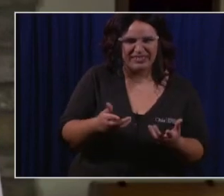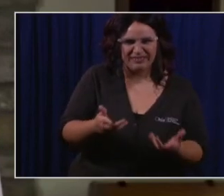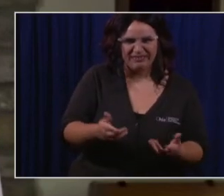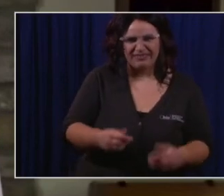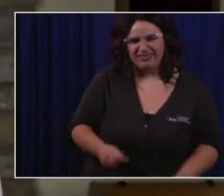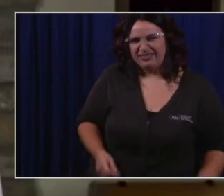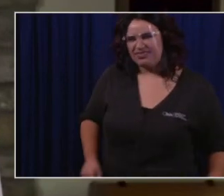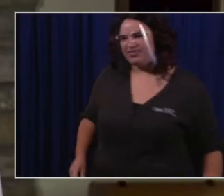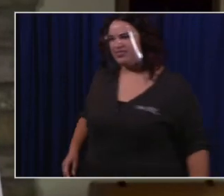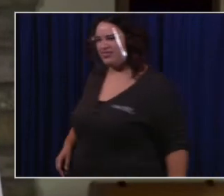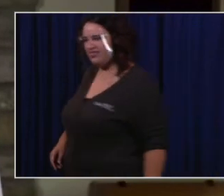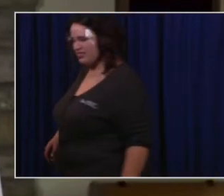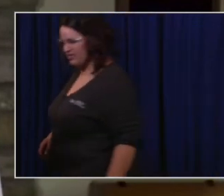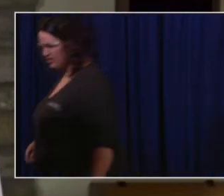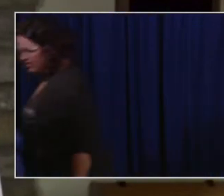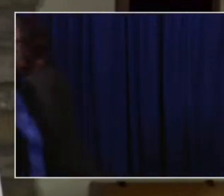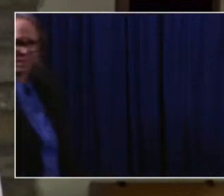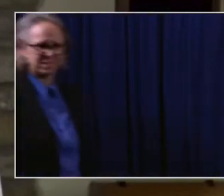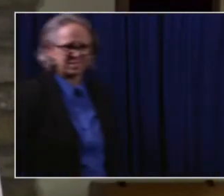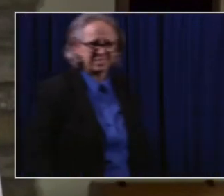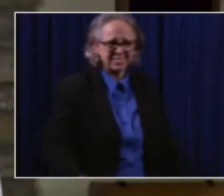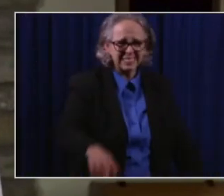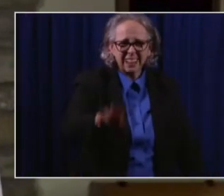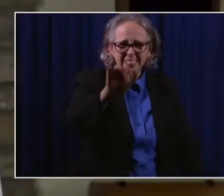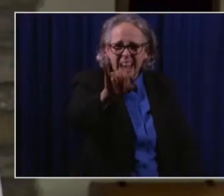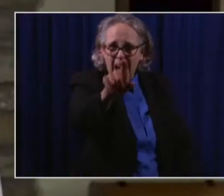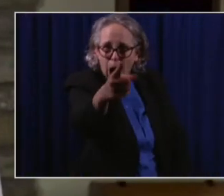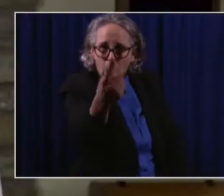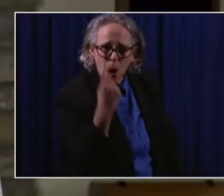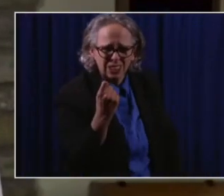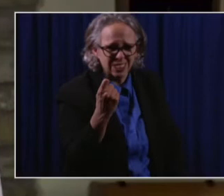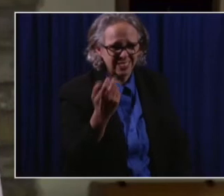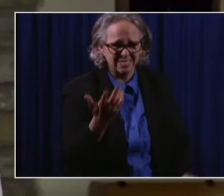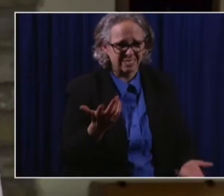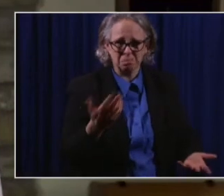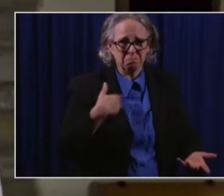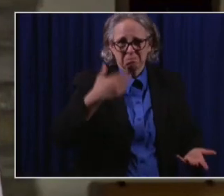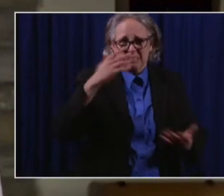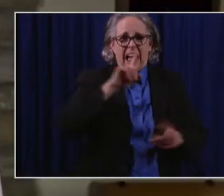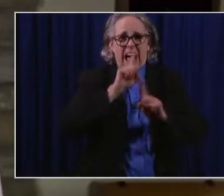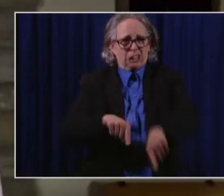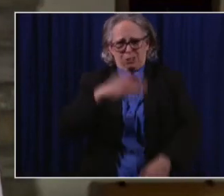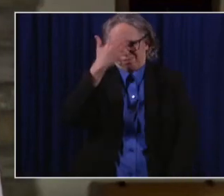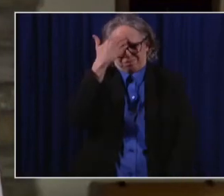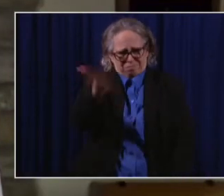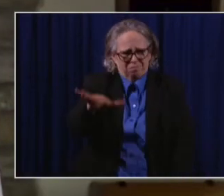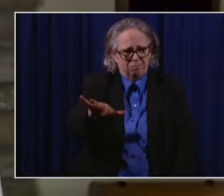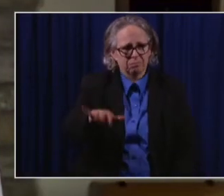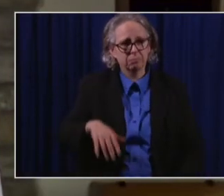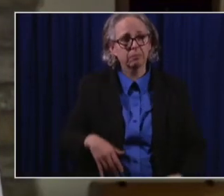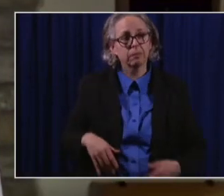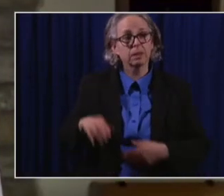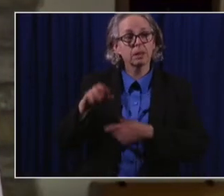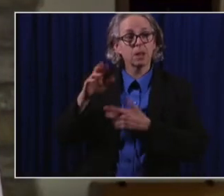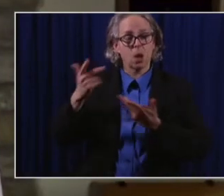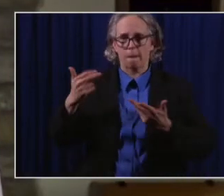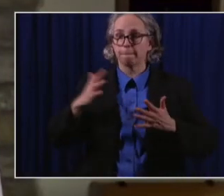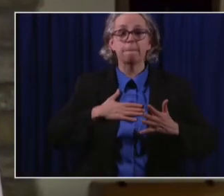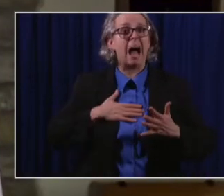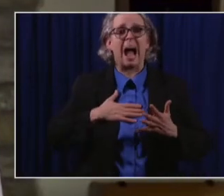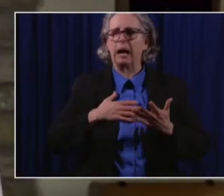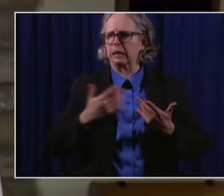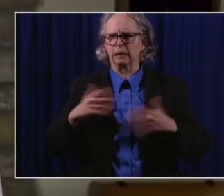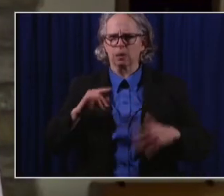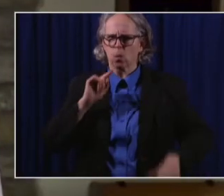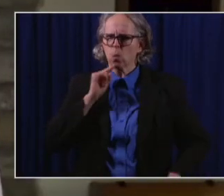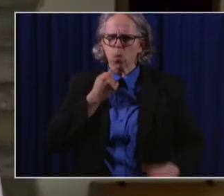question. But there's grave concern with these numbers. Several of the doctors were